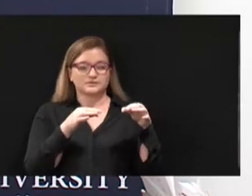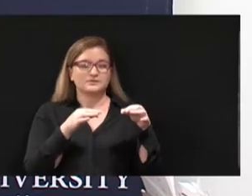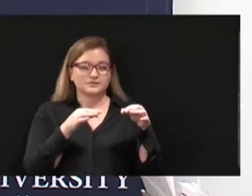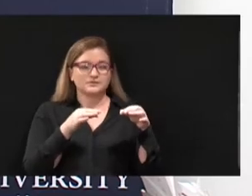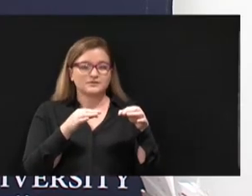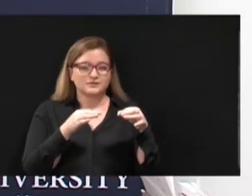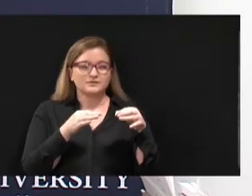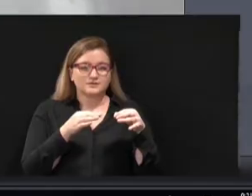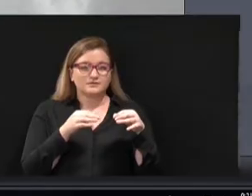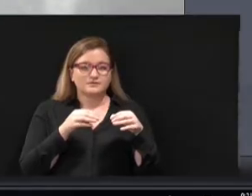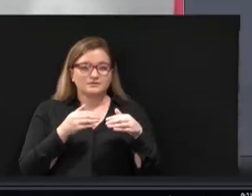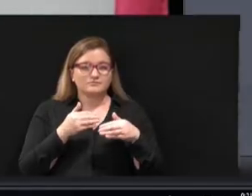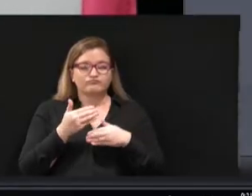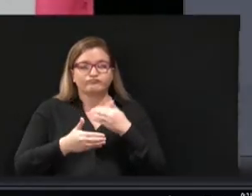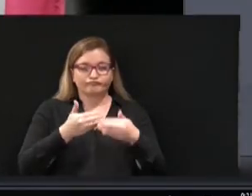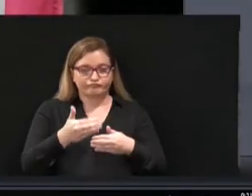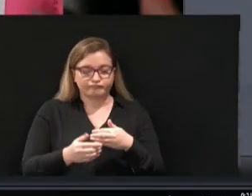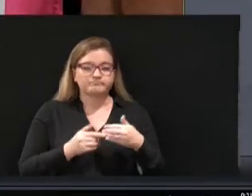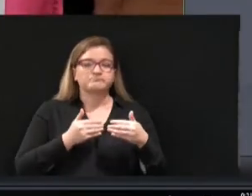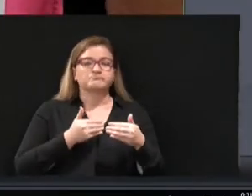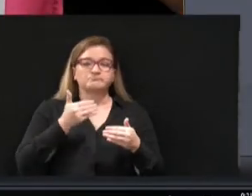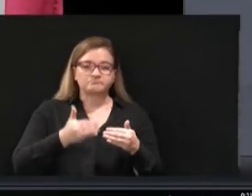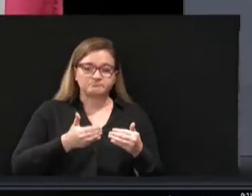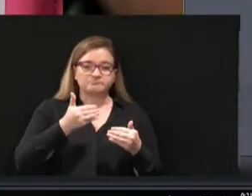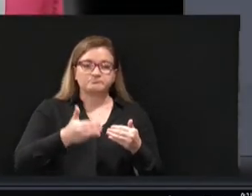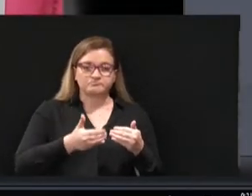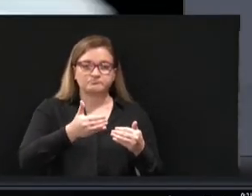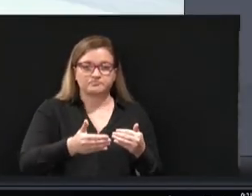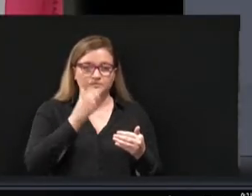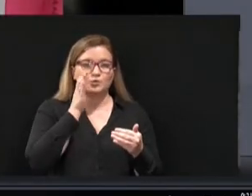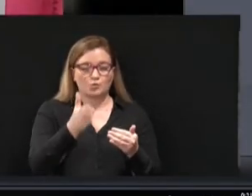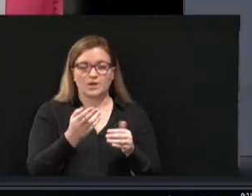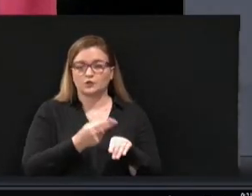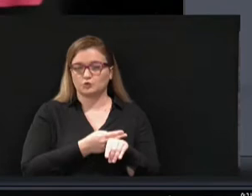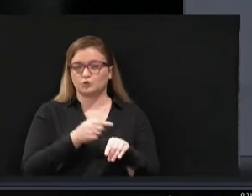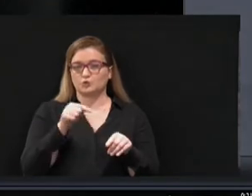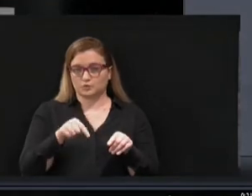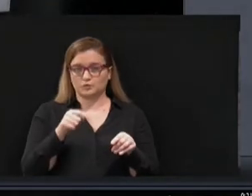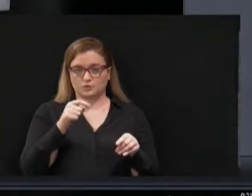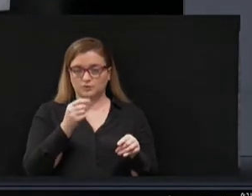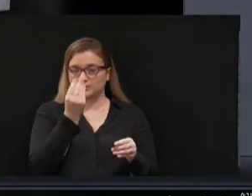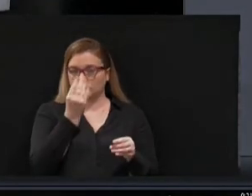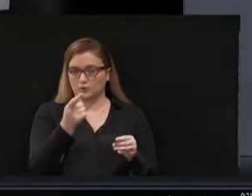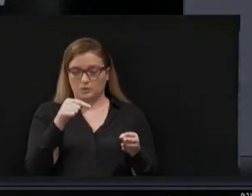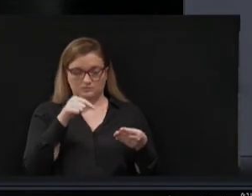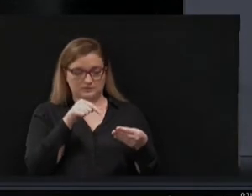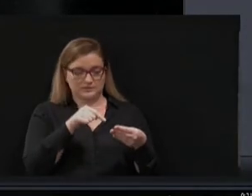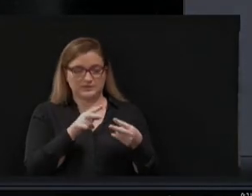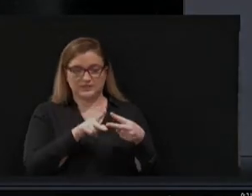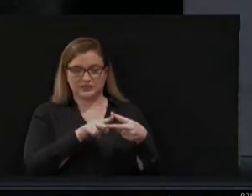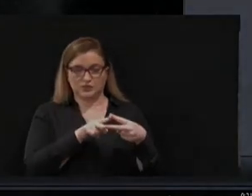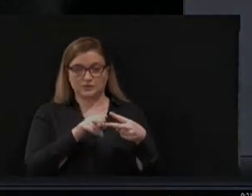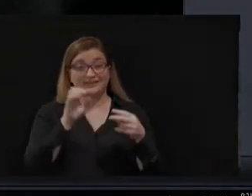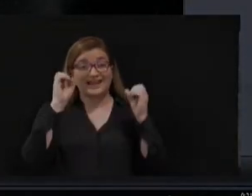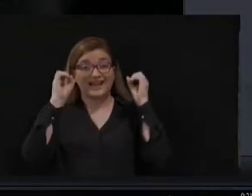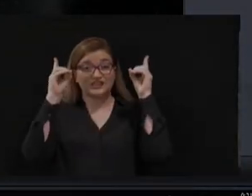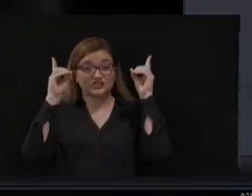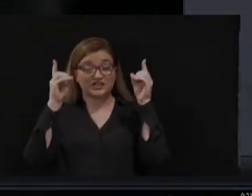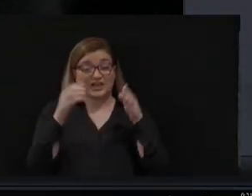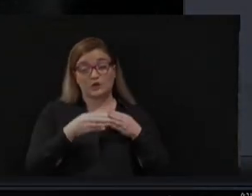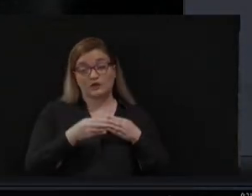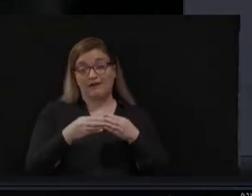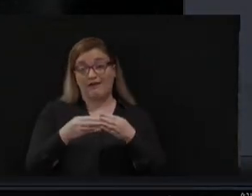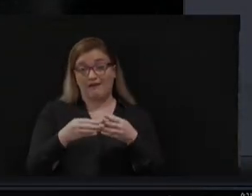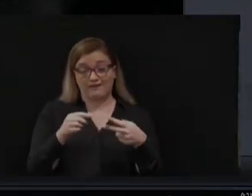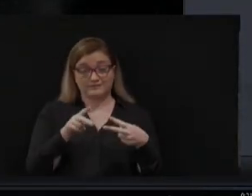training. Like I said, this Educator's Guide is a book that we are using to refer